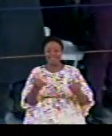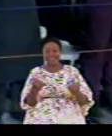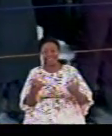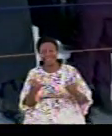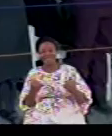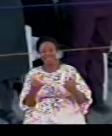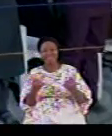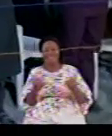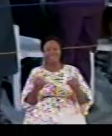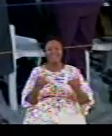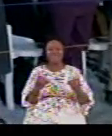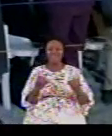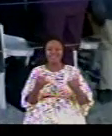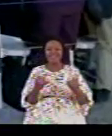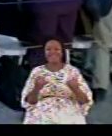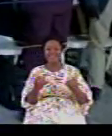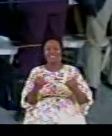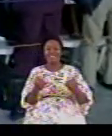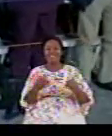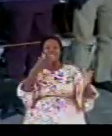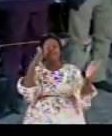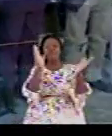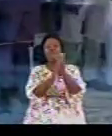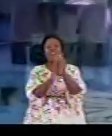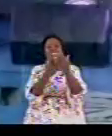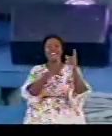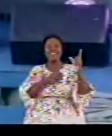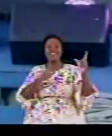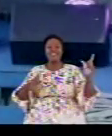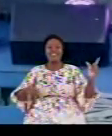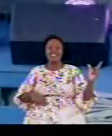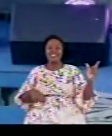welcome praise hello